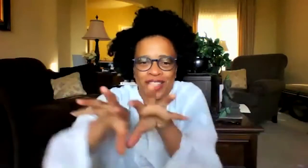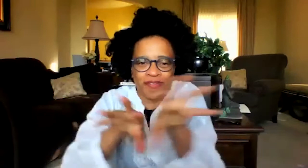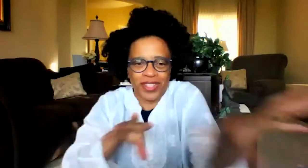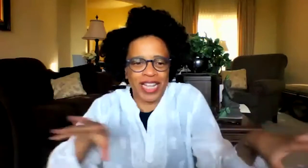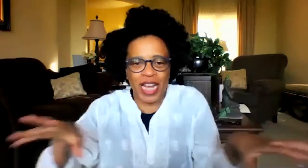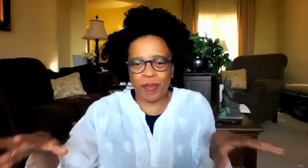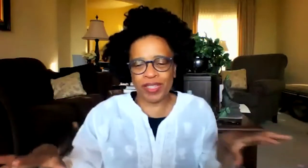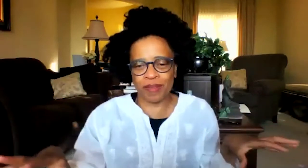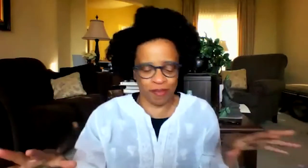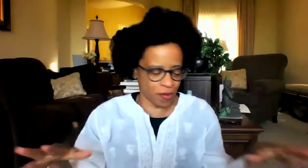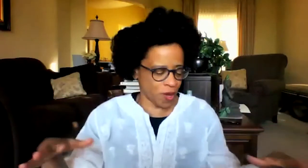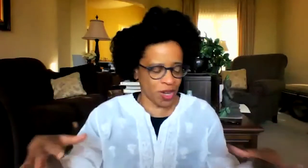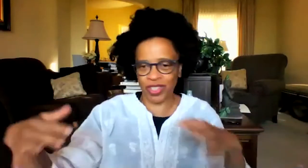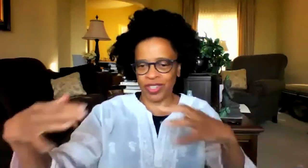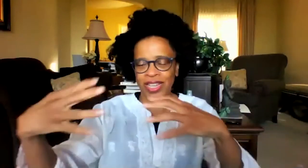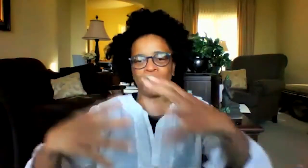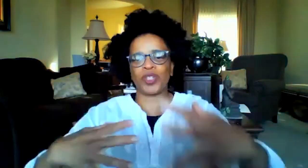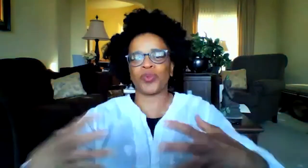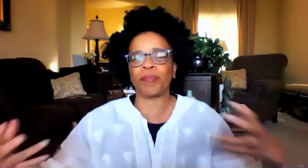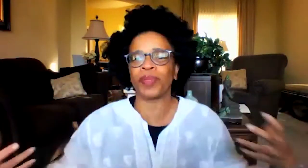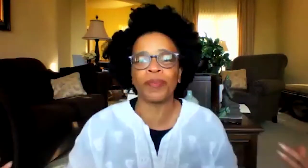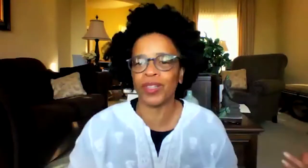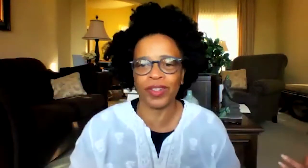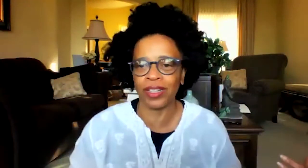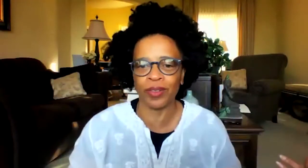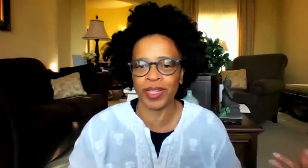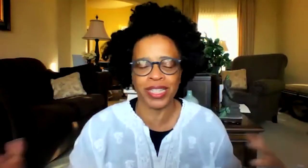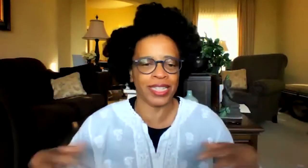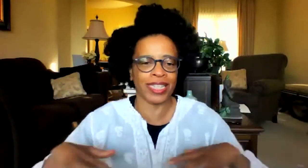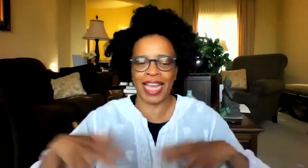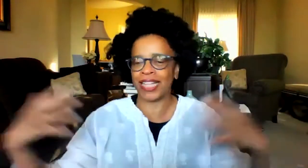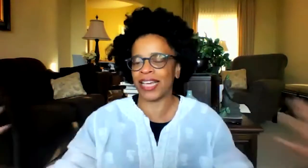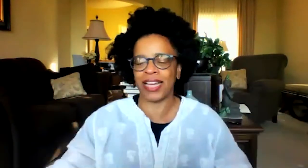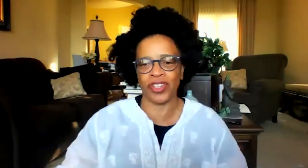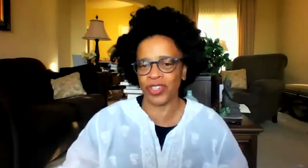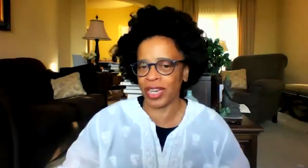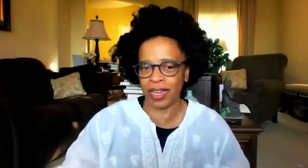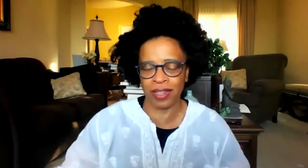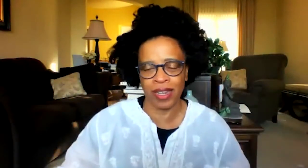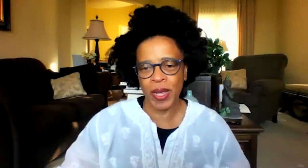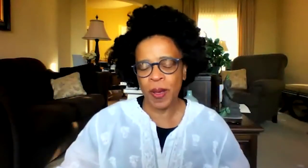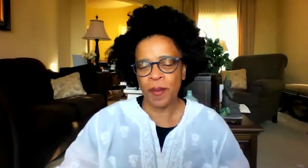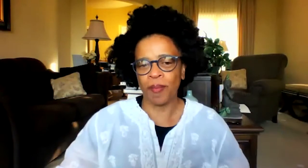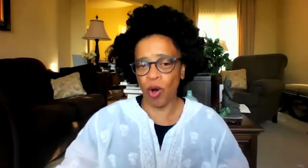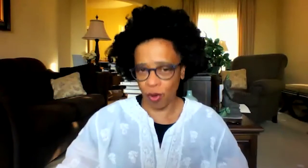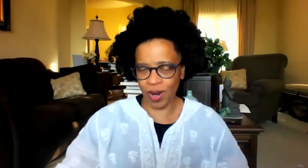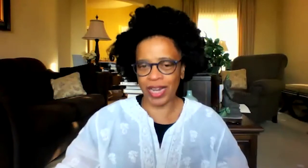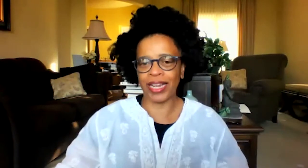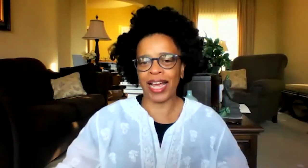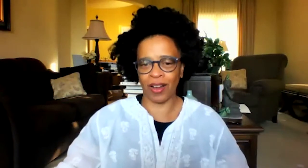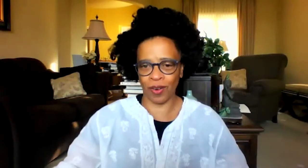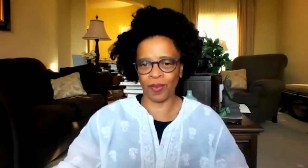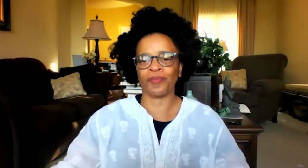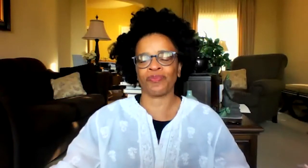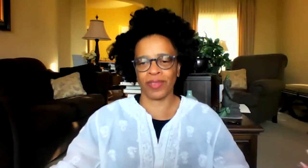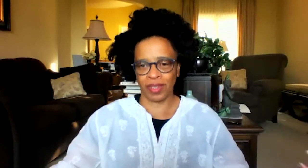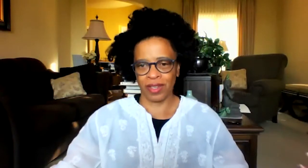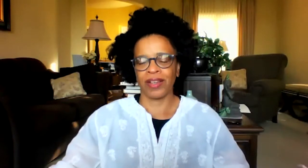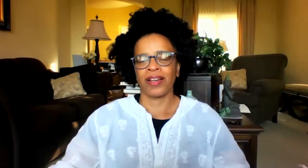all kinds of dynamics amongst and between people of color. We see it in the anti-Asian hate moment right